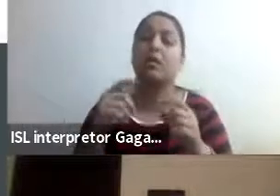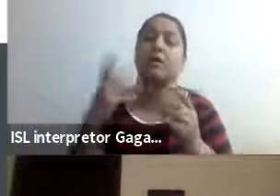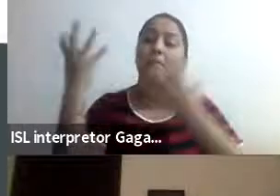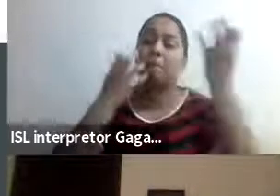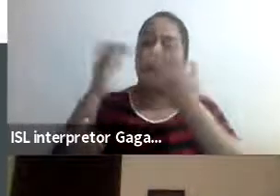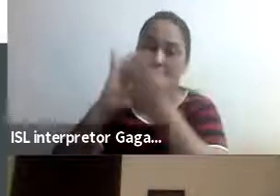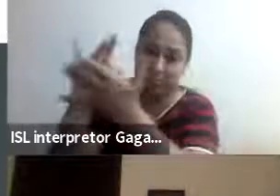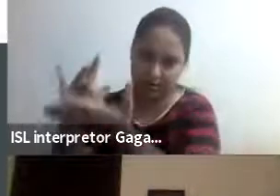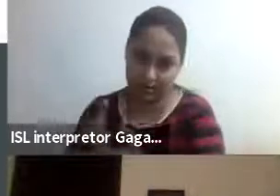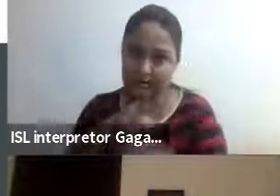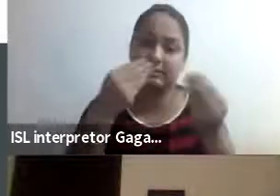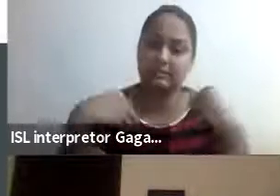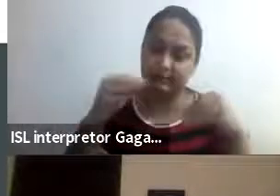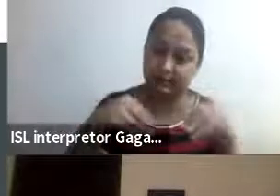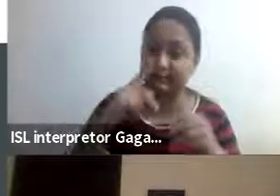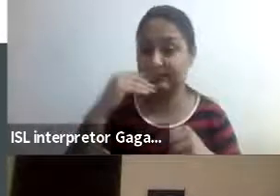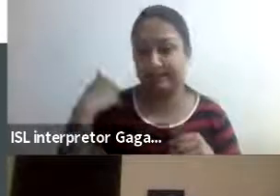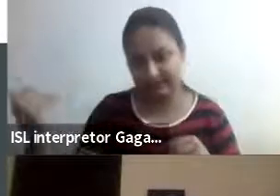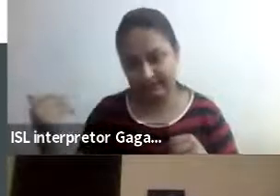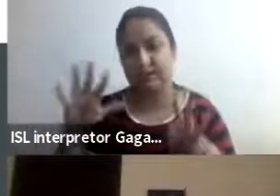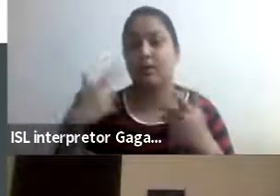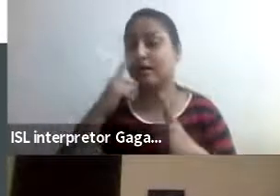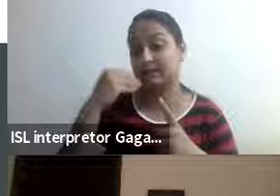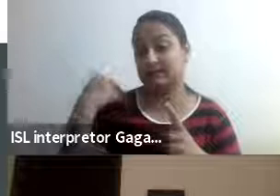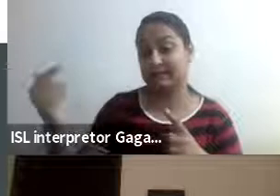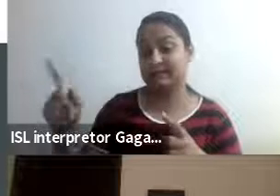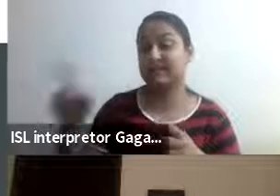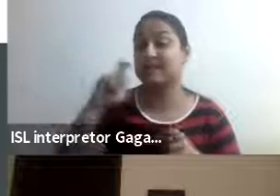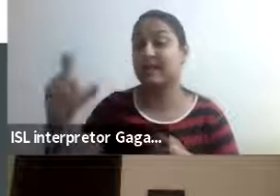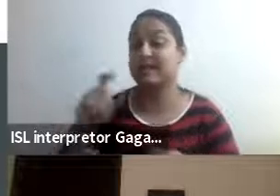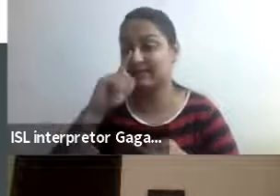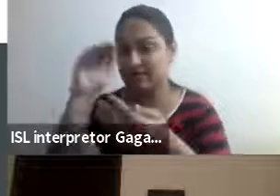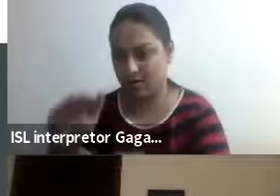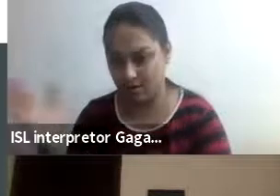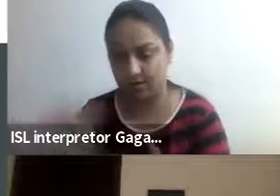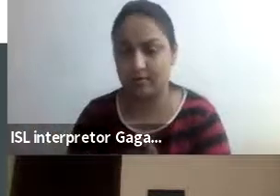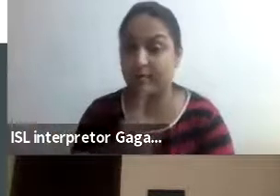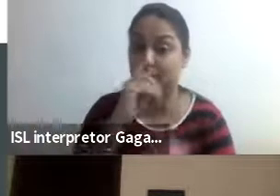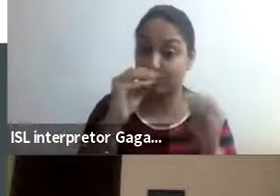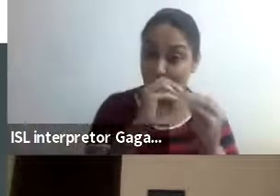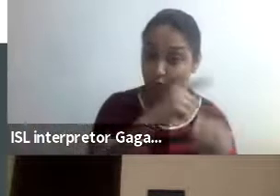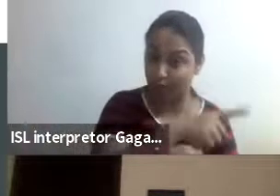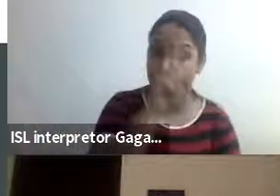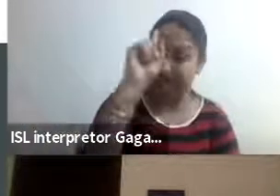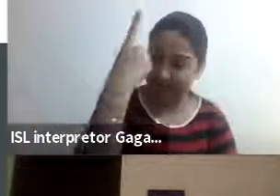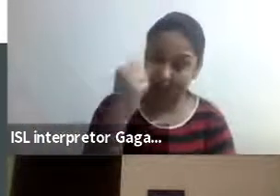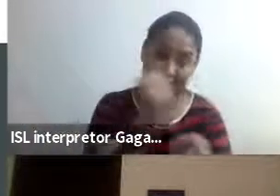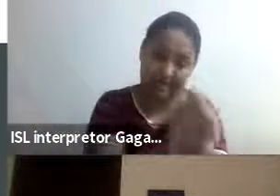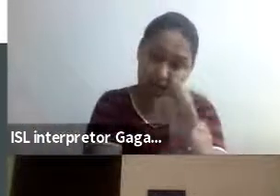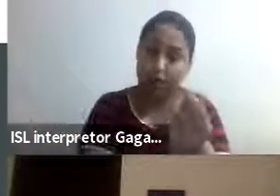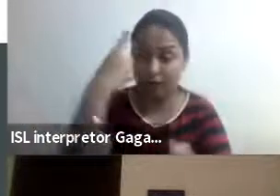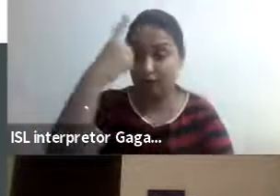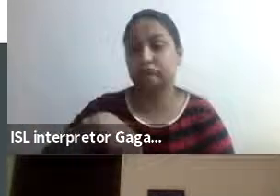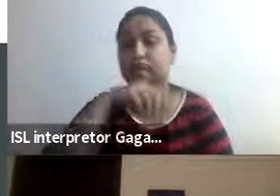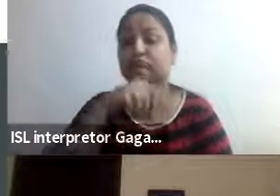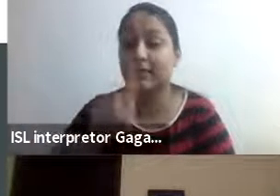her with her sister and a cousin waiting to get tattooed. So Bhuribai got her first tattoos when she was 13, and even now, if you see